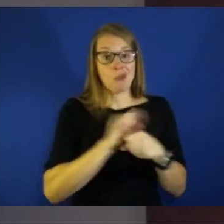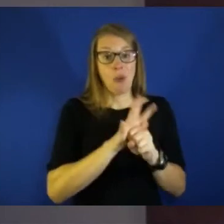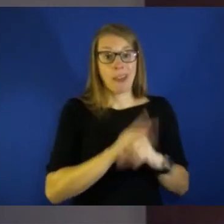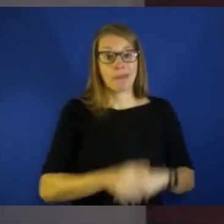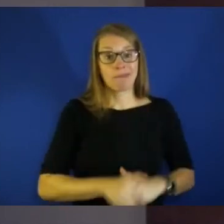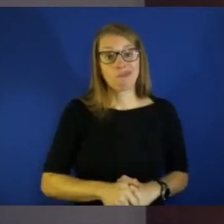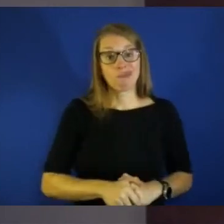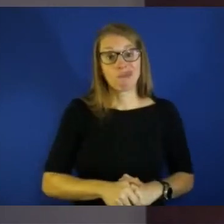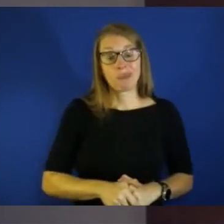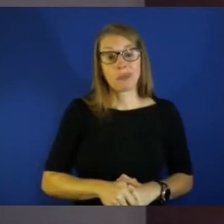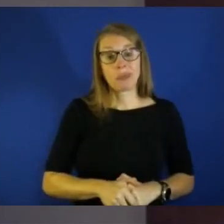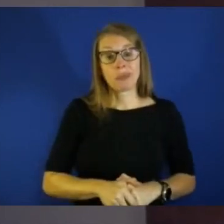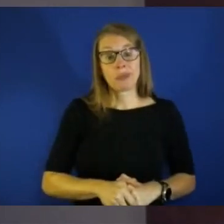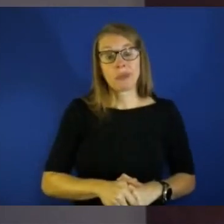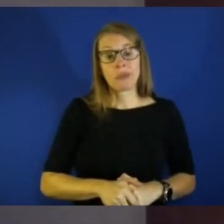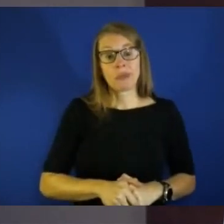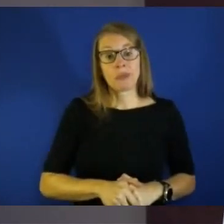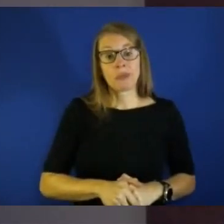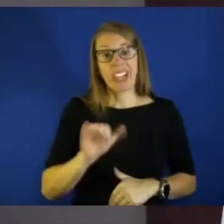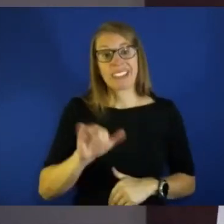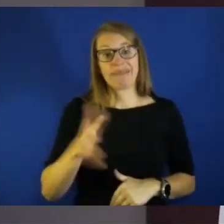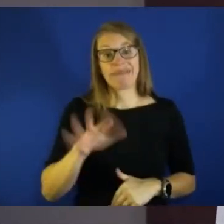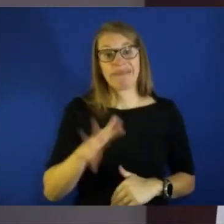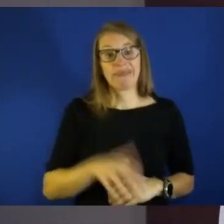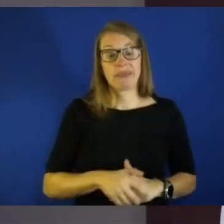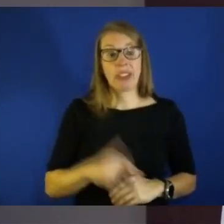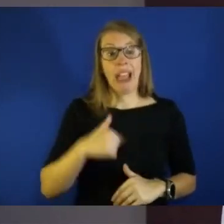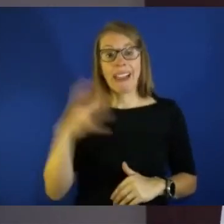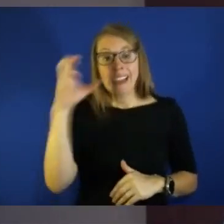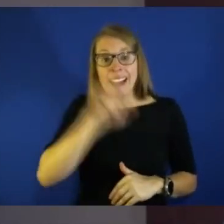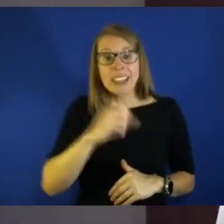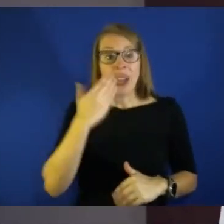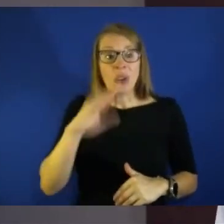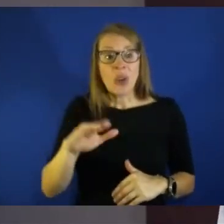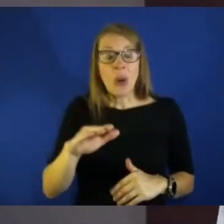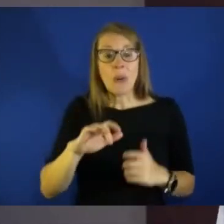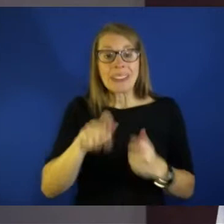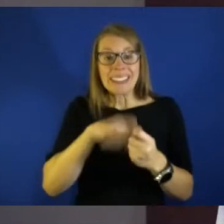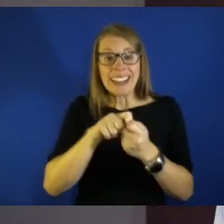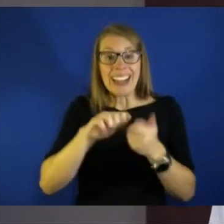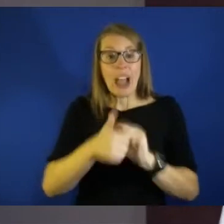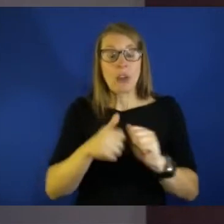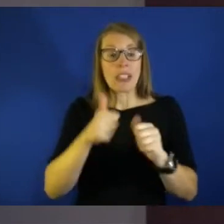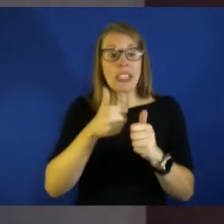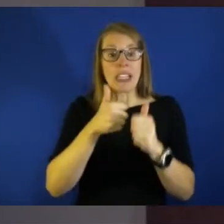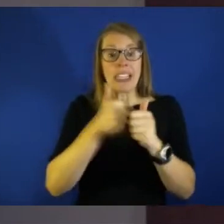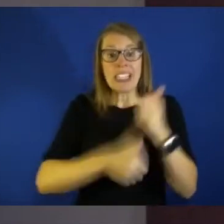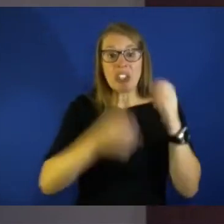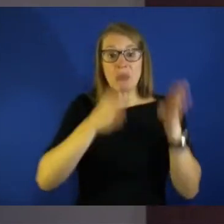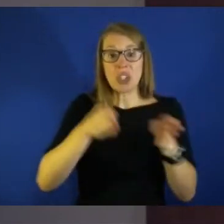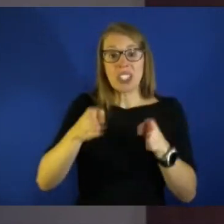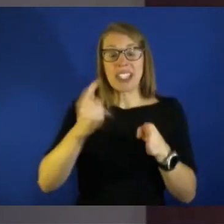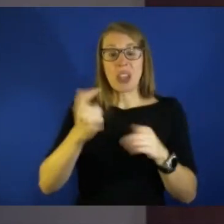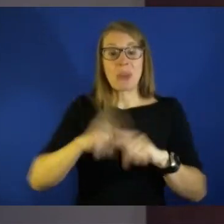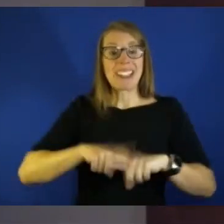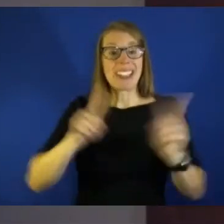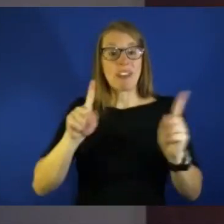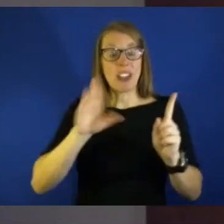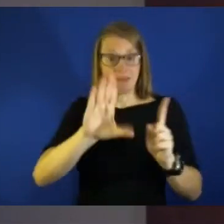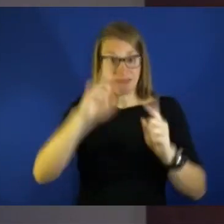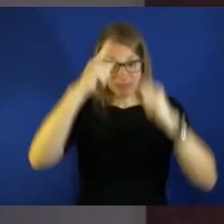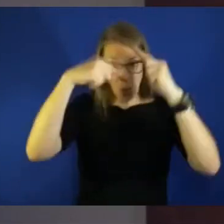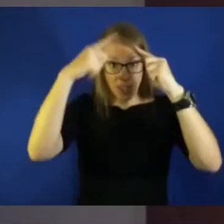that's sort of, I guess I don't know exactly how to every person's a little different in how they think through this stuff. But to me,